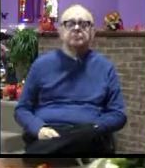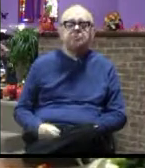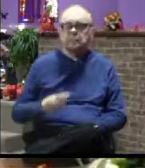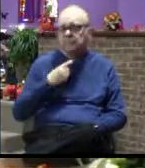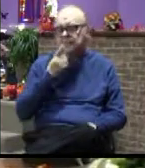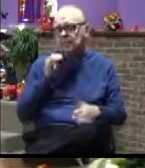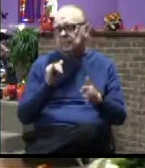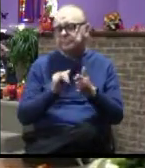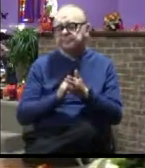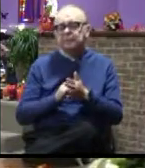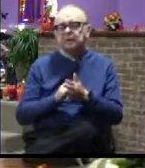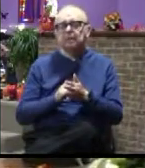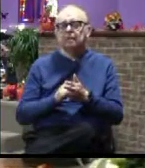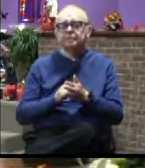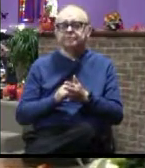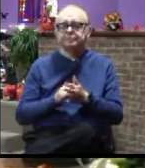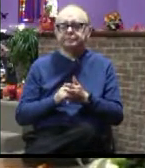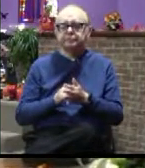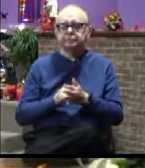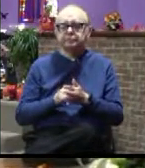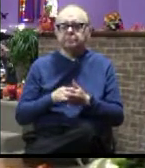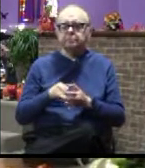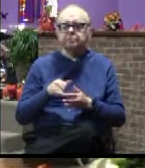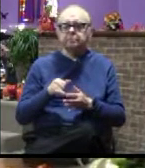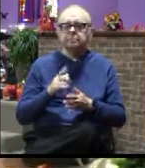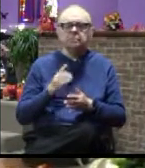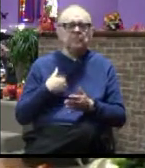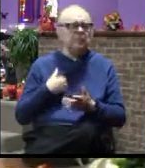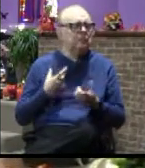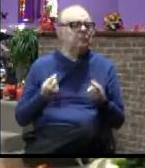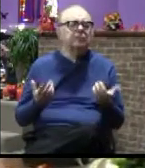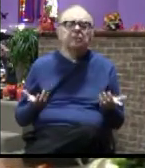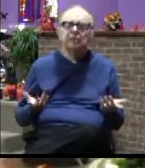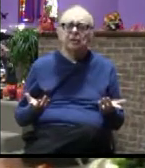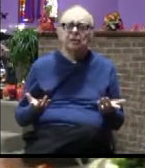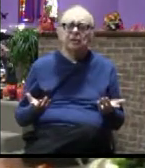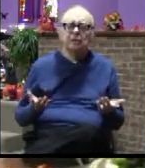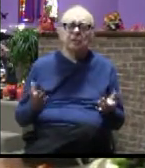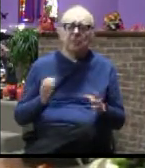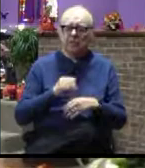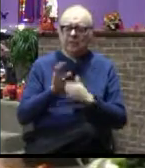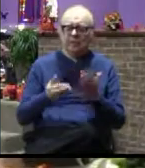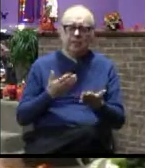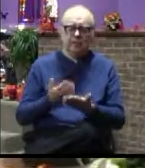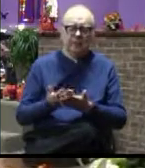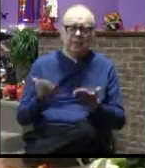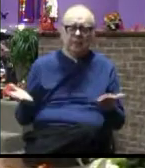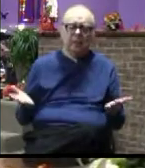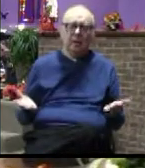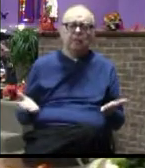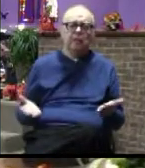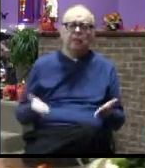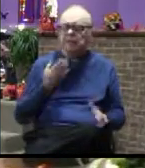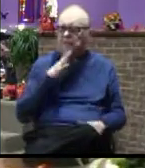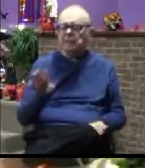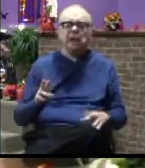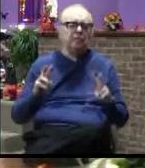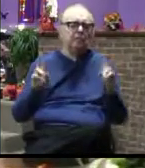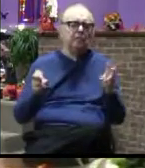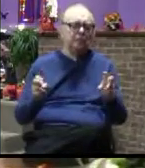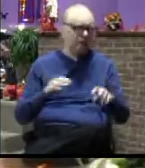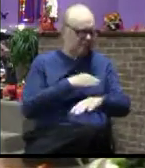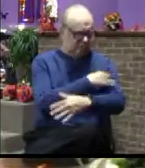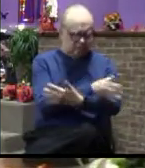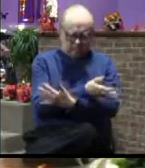And he said, but God, what do I do? I've got all these derogatory remarks and